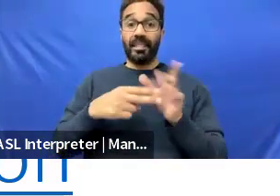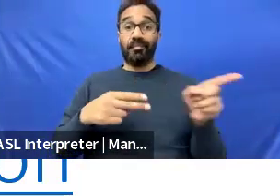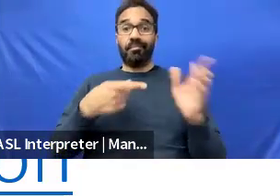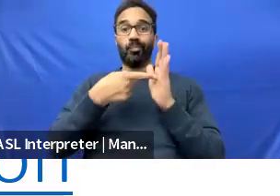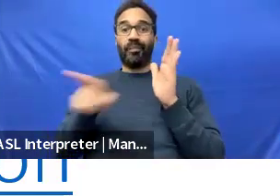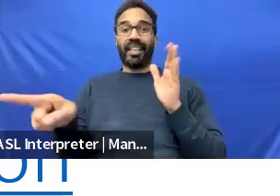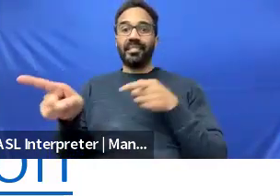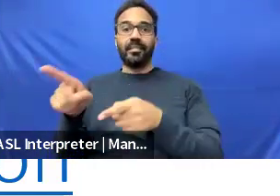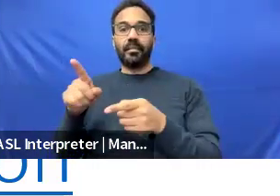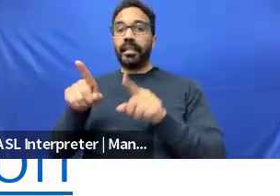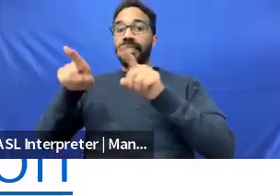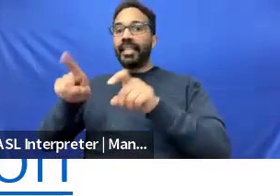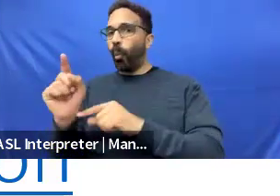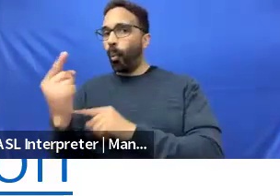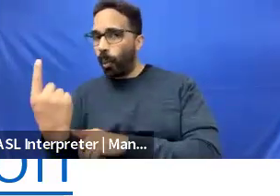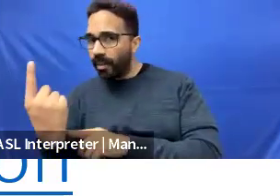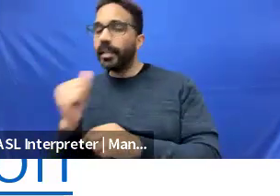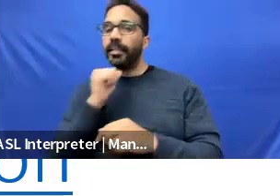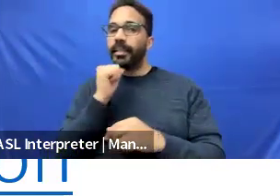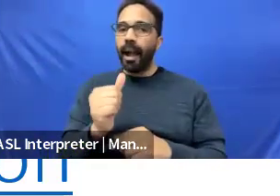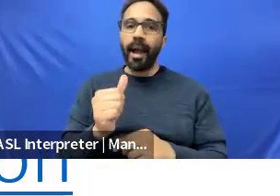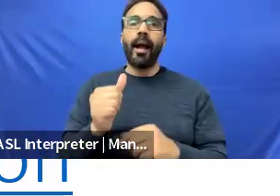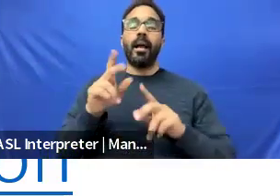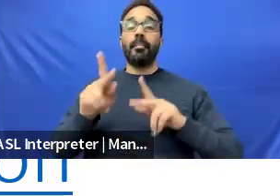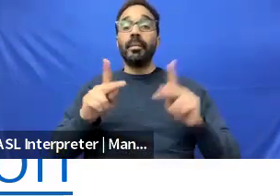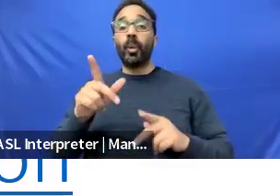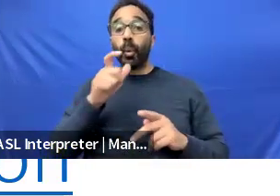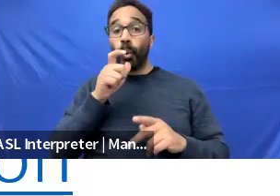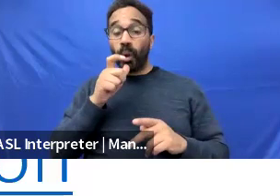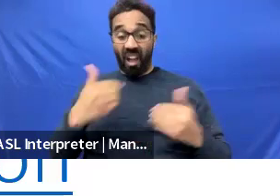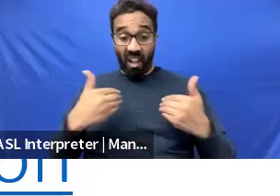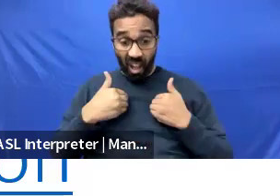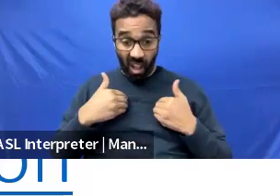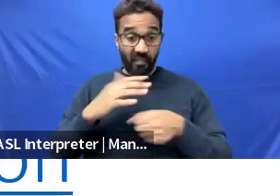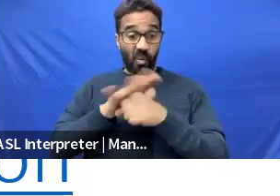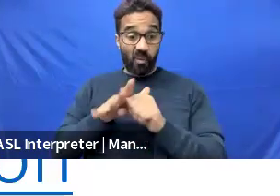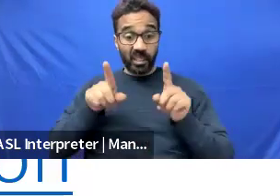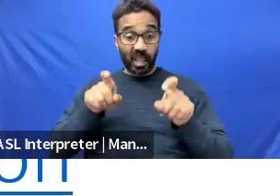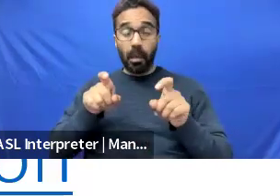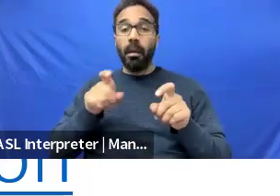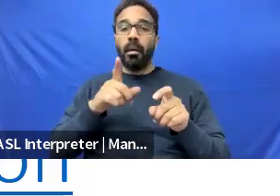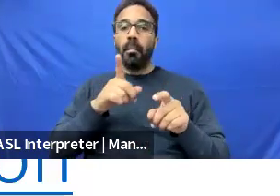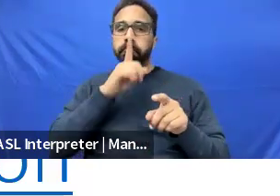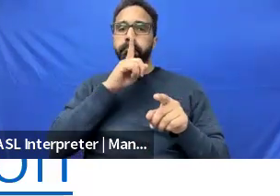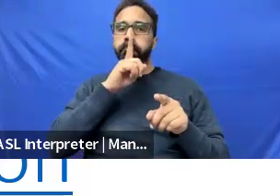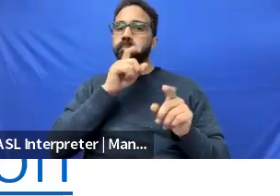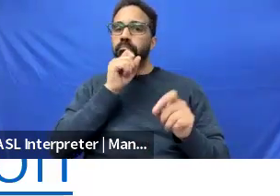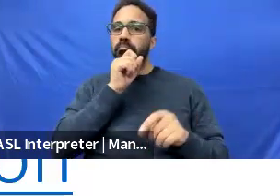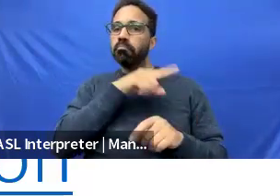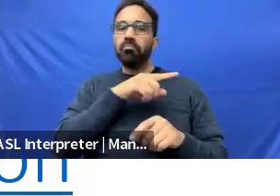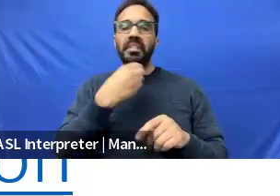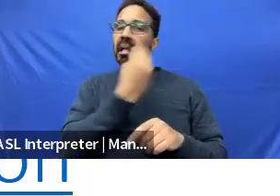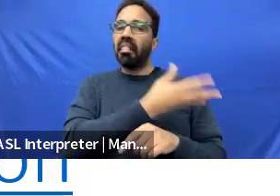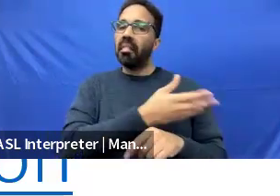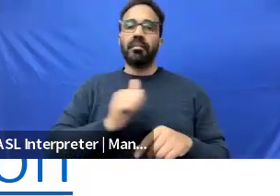It doesn't capture individuals who may test positive and not report it, because I believe that a lot of